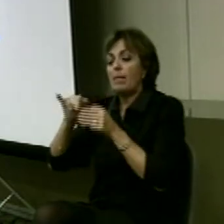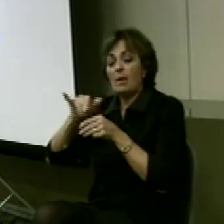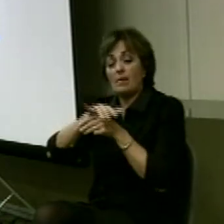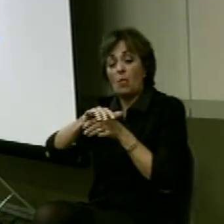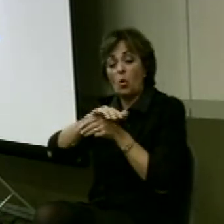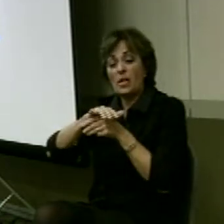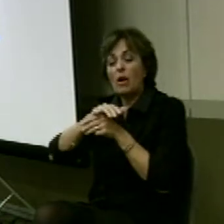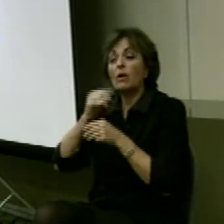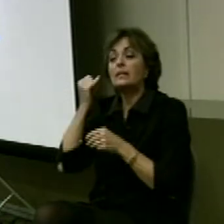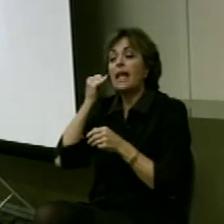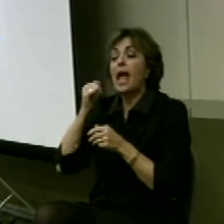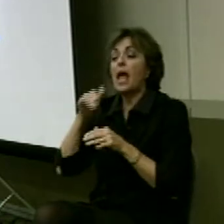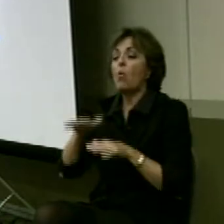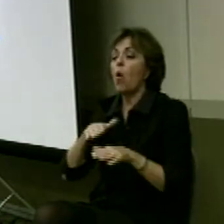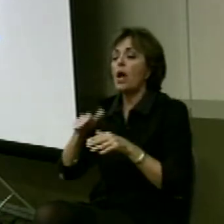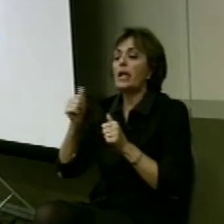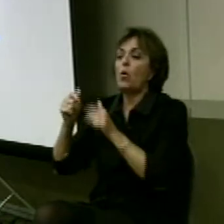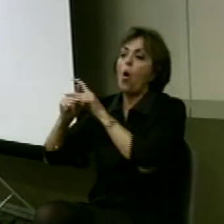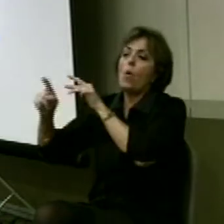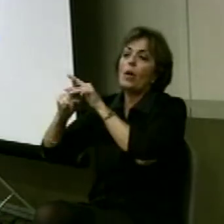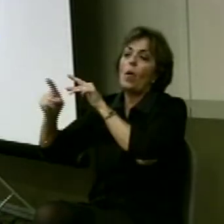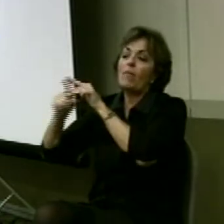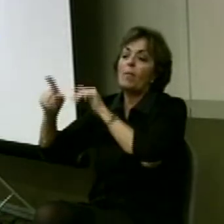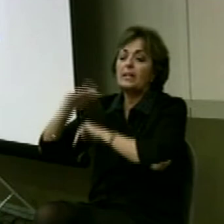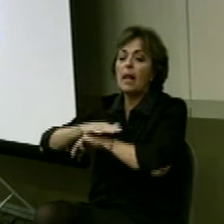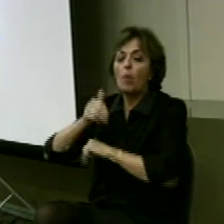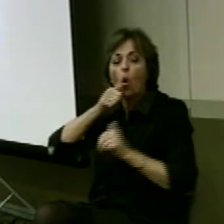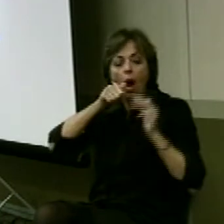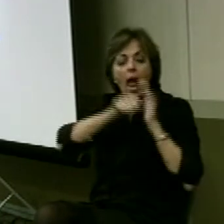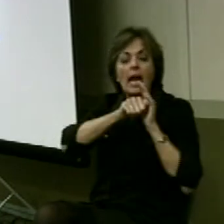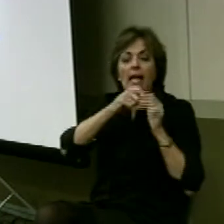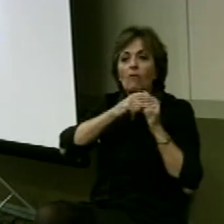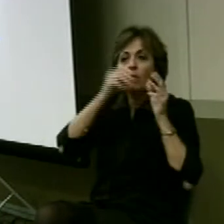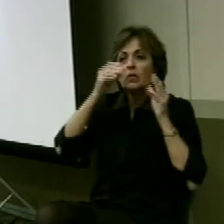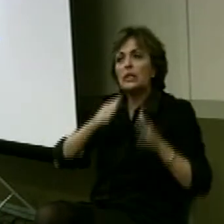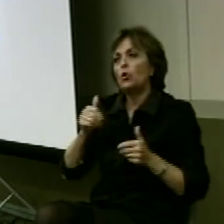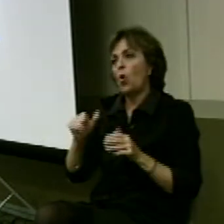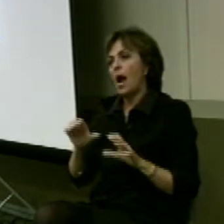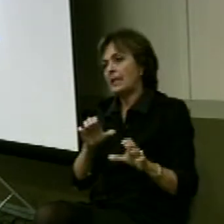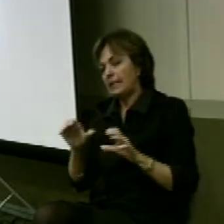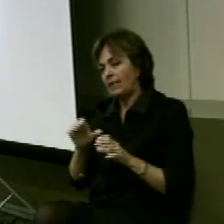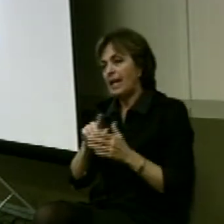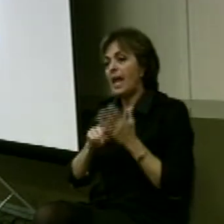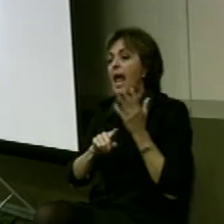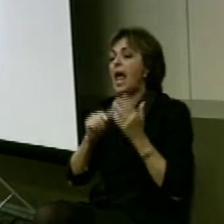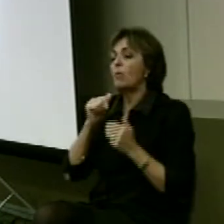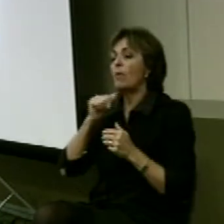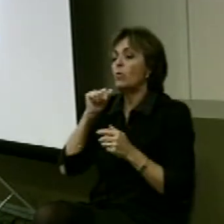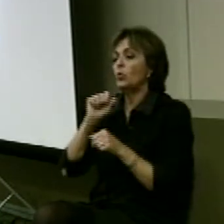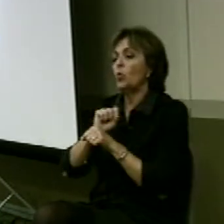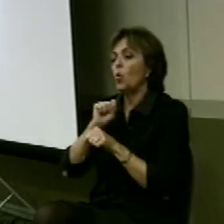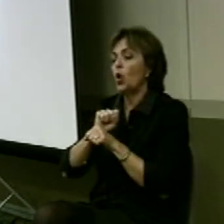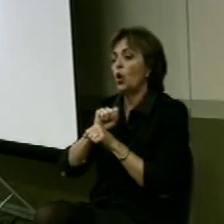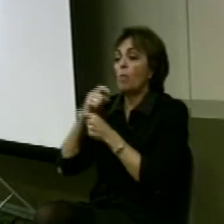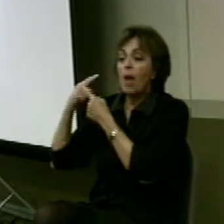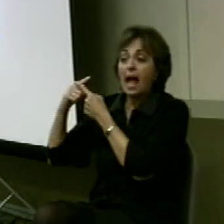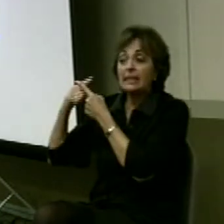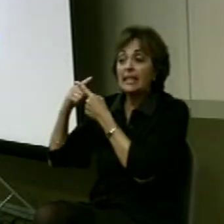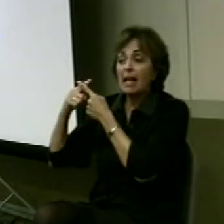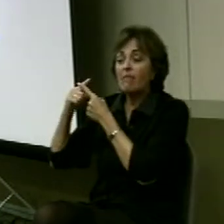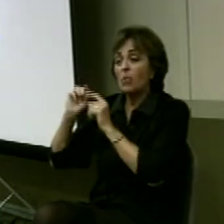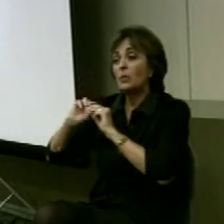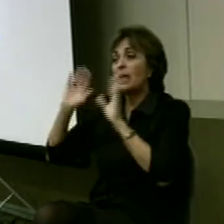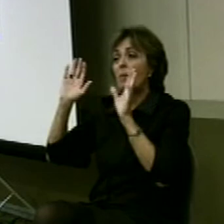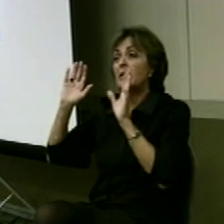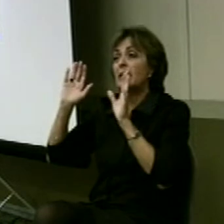manner. Escaping the work area was walking or running away from the table or hiding from the teacher or the activity. And